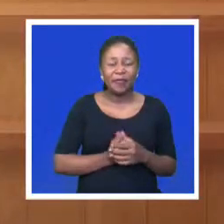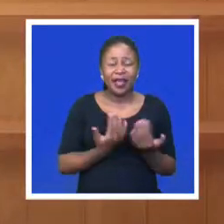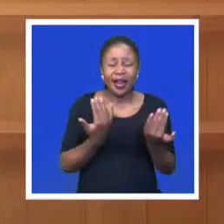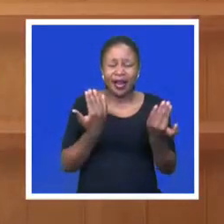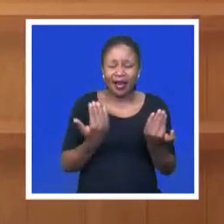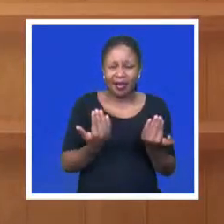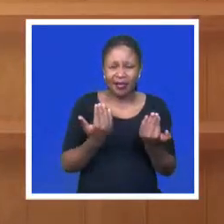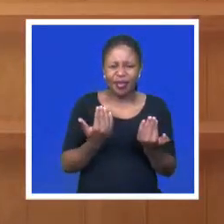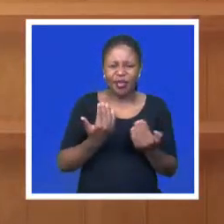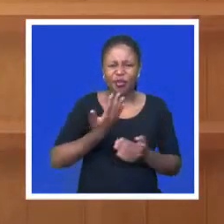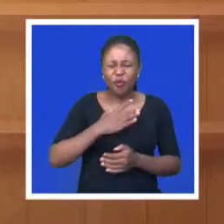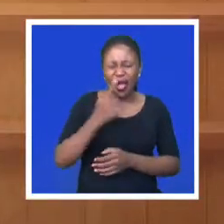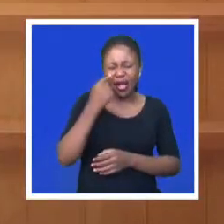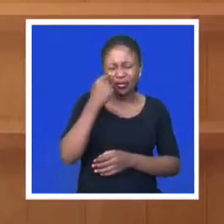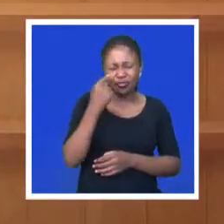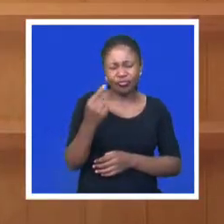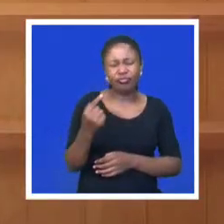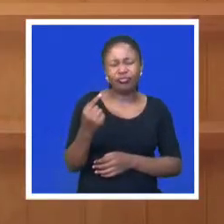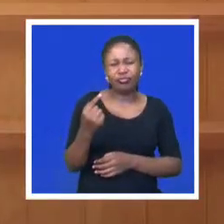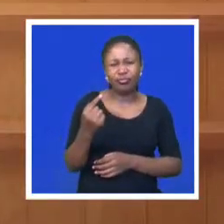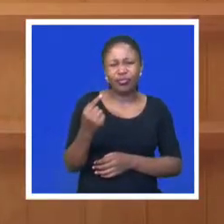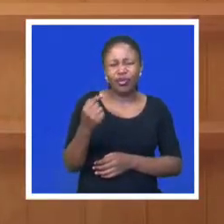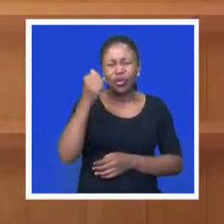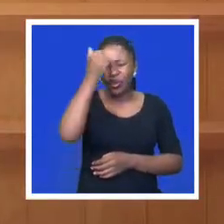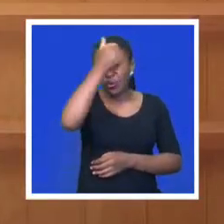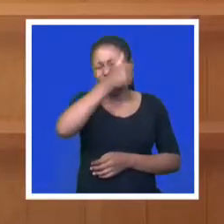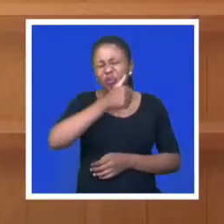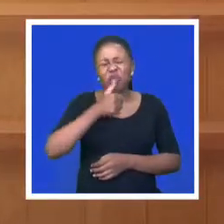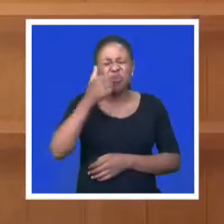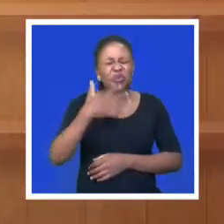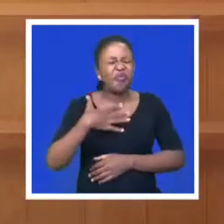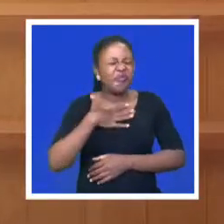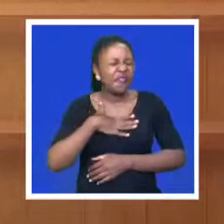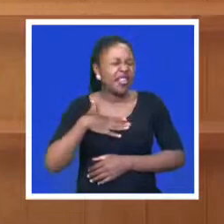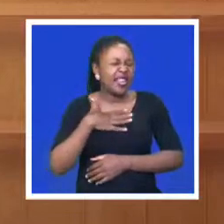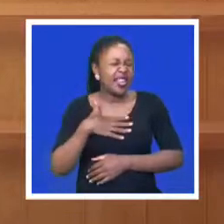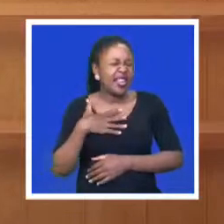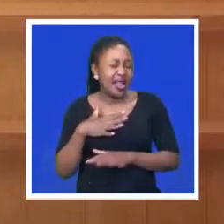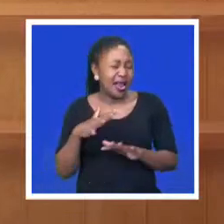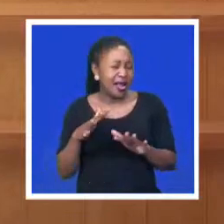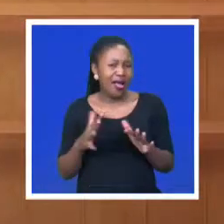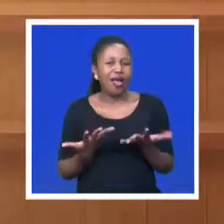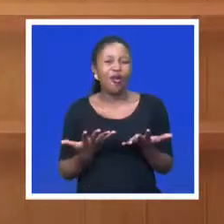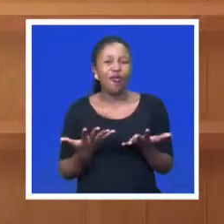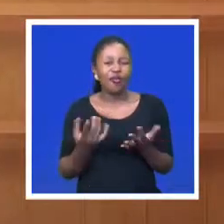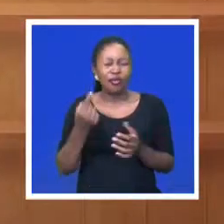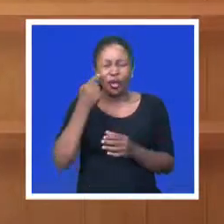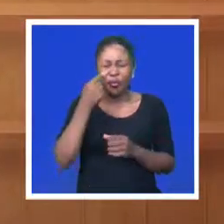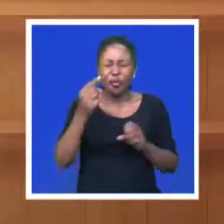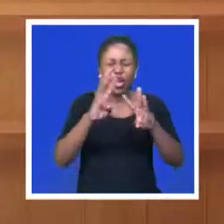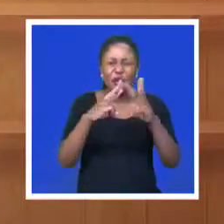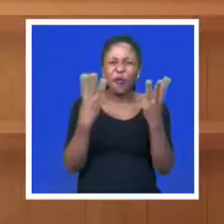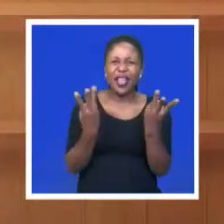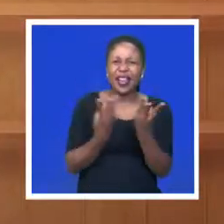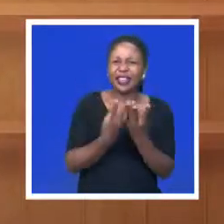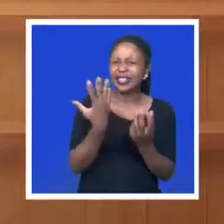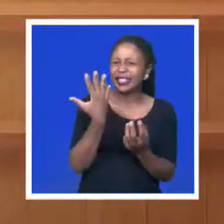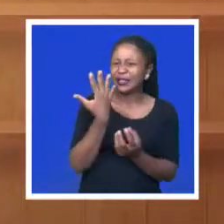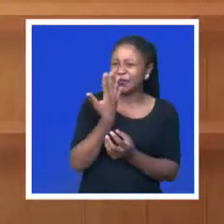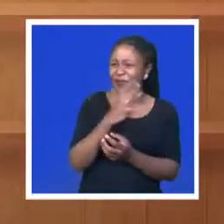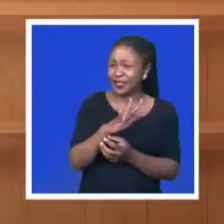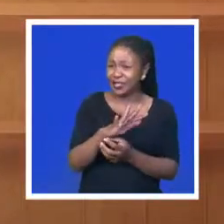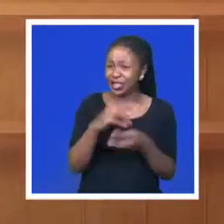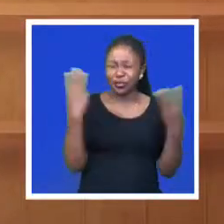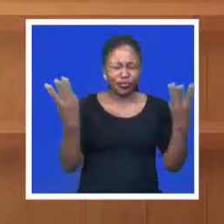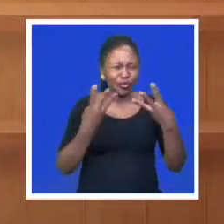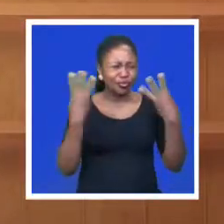creation. After God had created the universe, he was pleased, was happy. Why do we